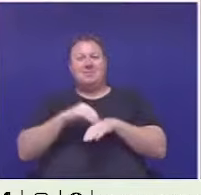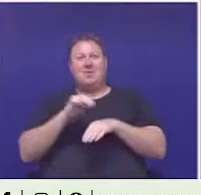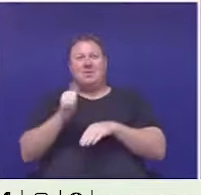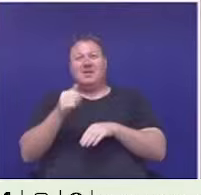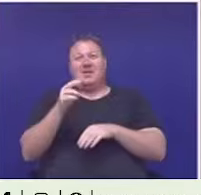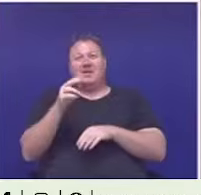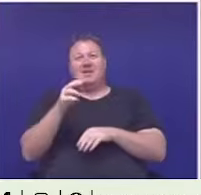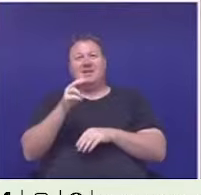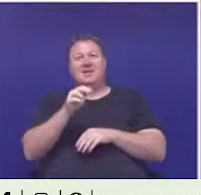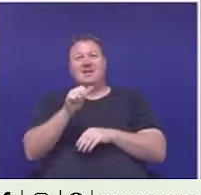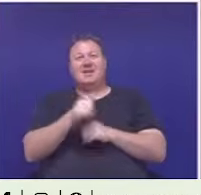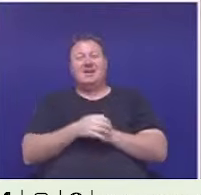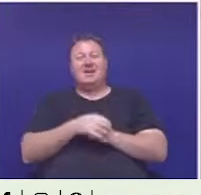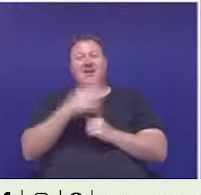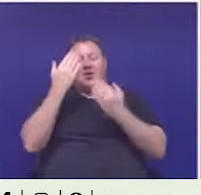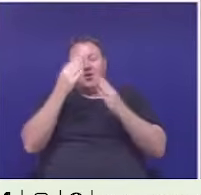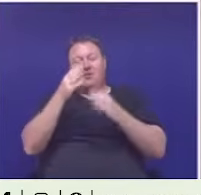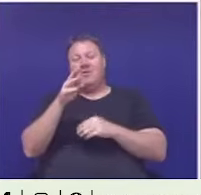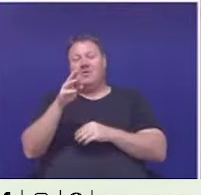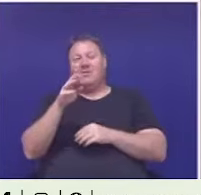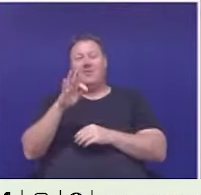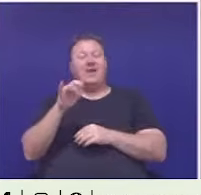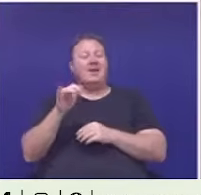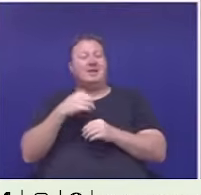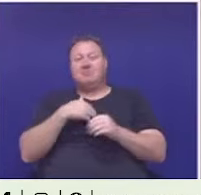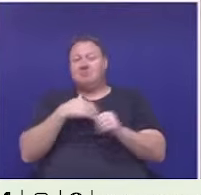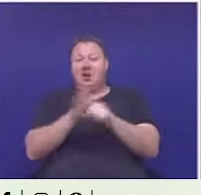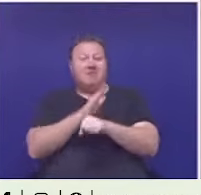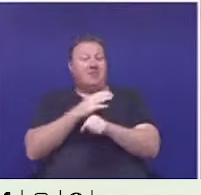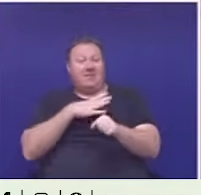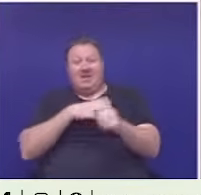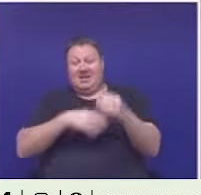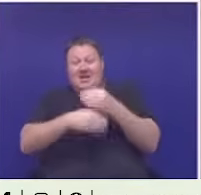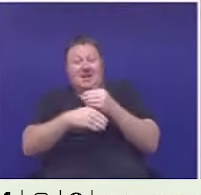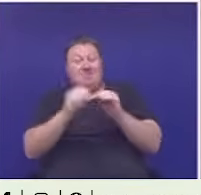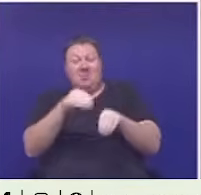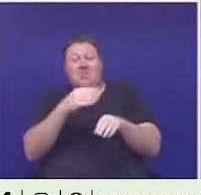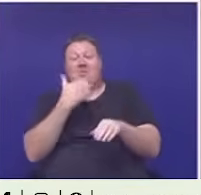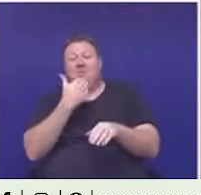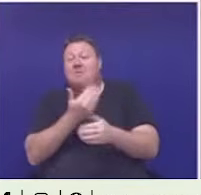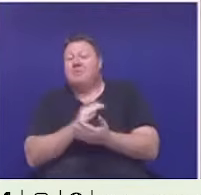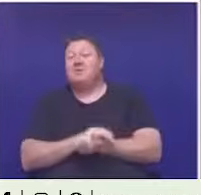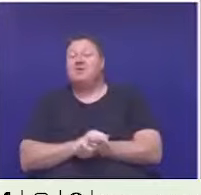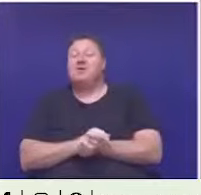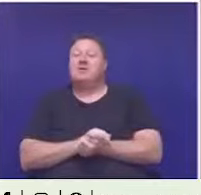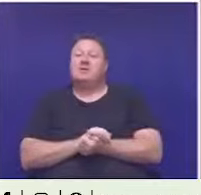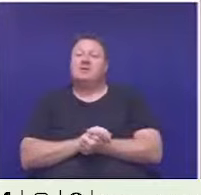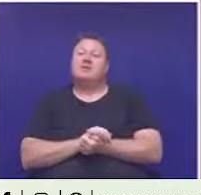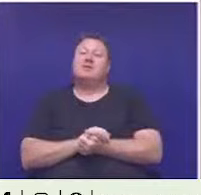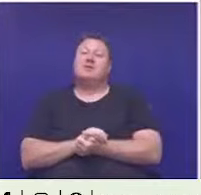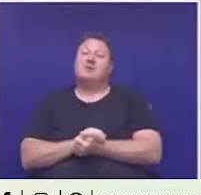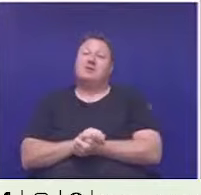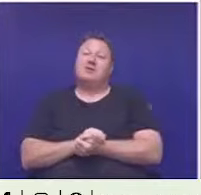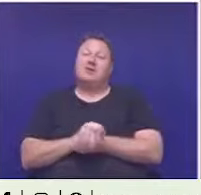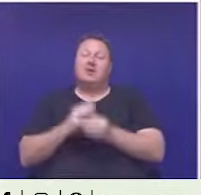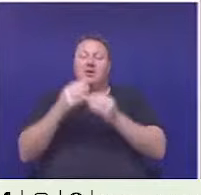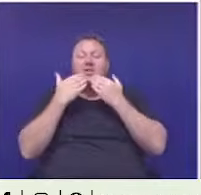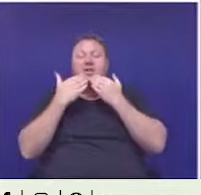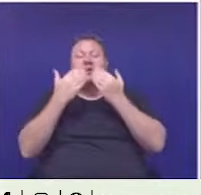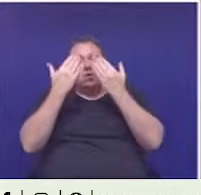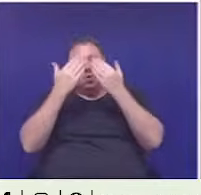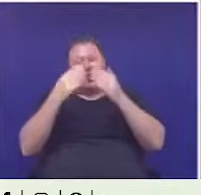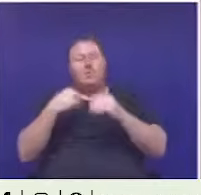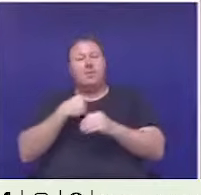said he's covered. He doesn't need to add anything more. But thank you very much to the Honorable Member for the